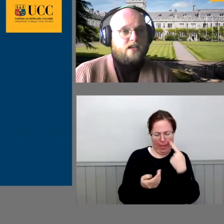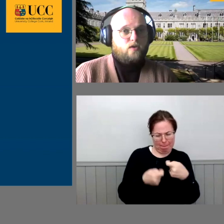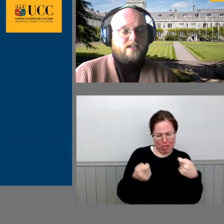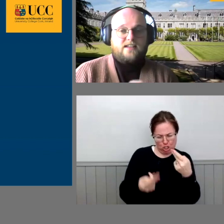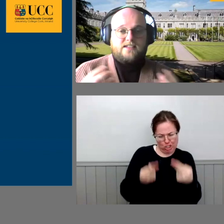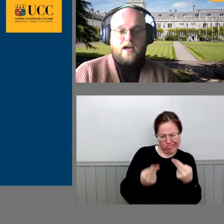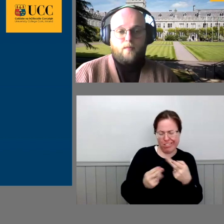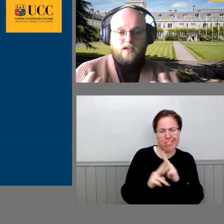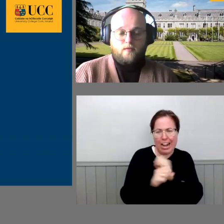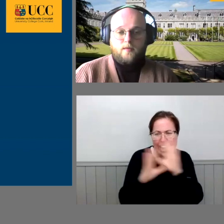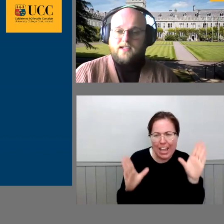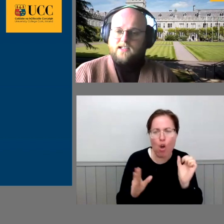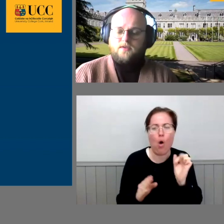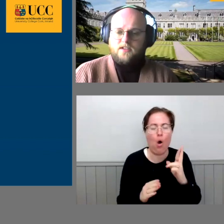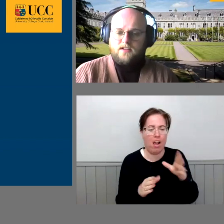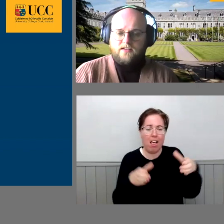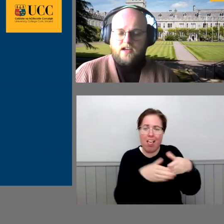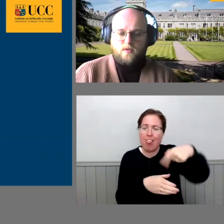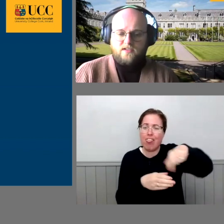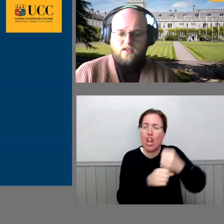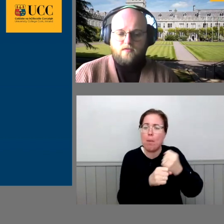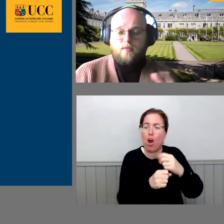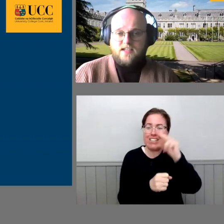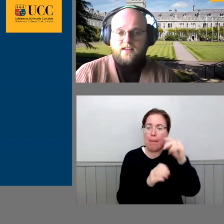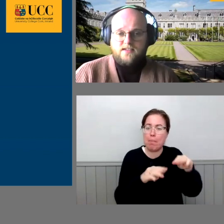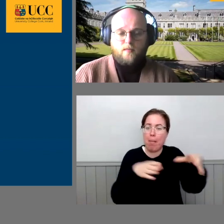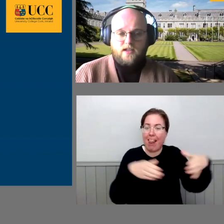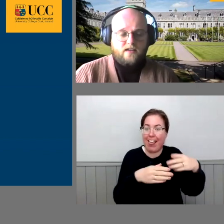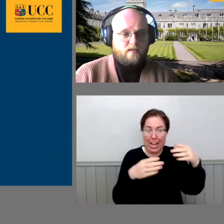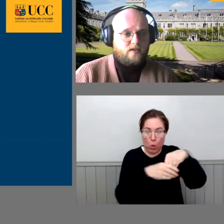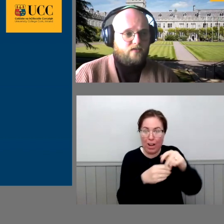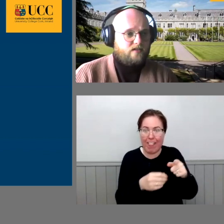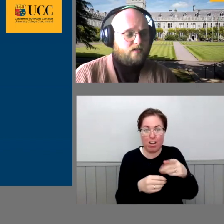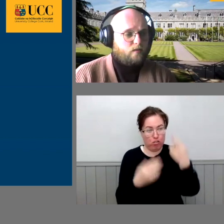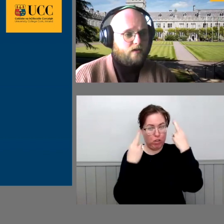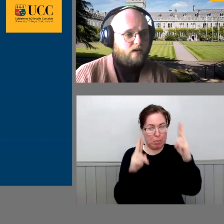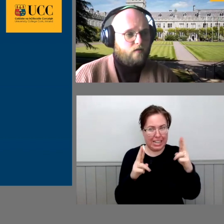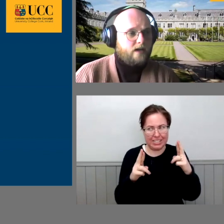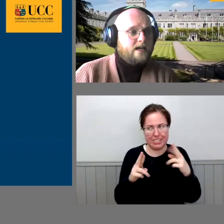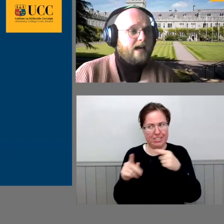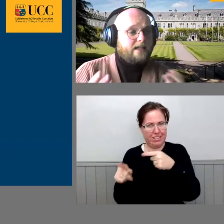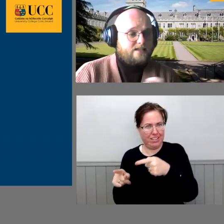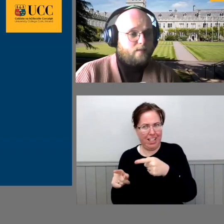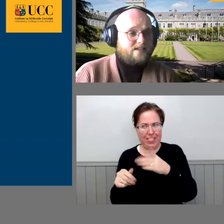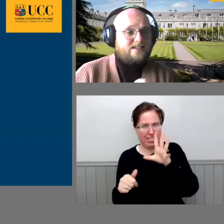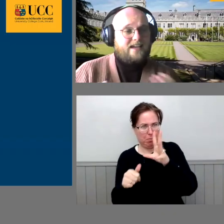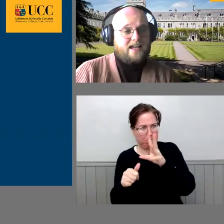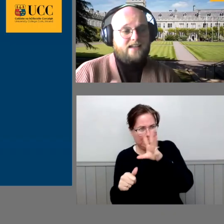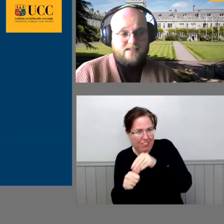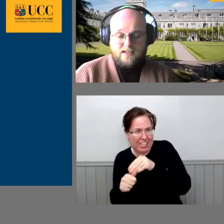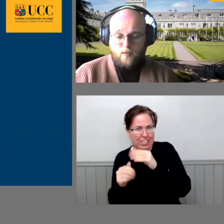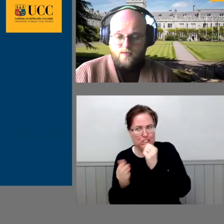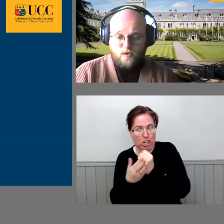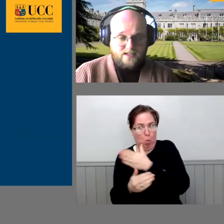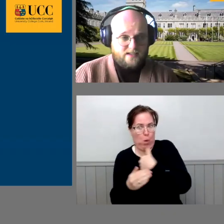whether, did the sample of people included in this actual study represent the sample that the specific study we're looking for? And these kind of pieces.